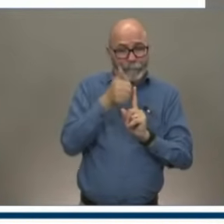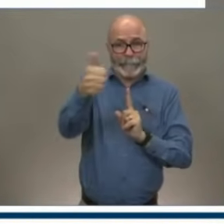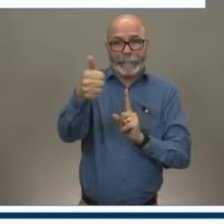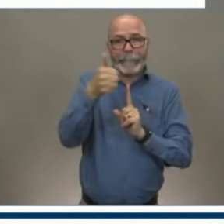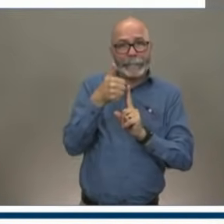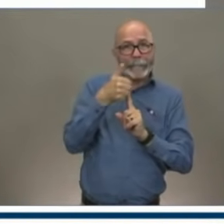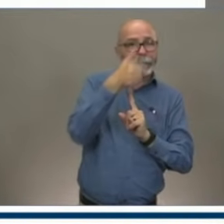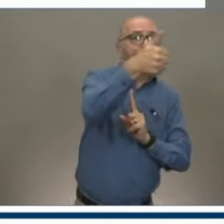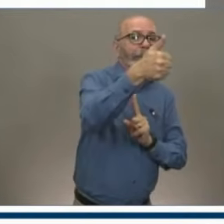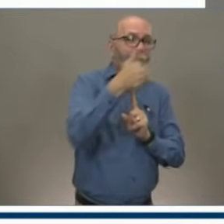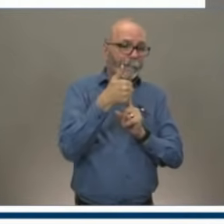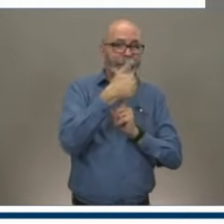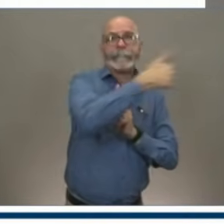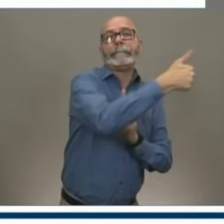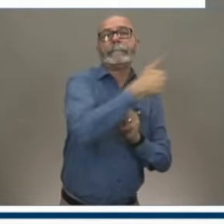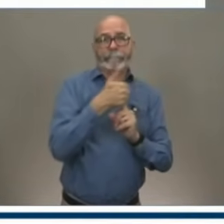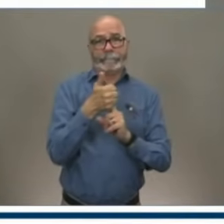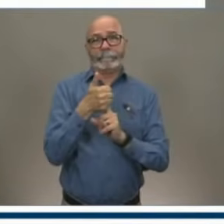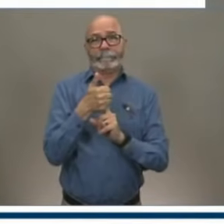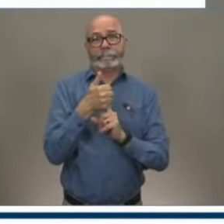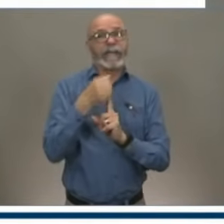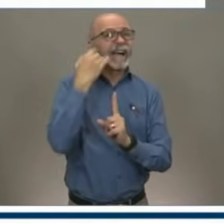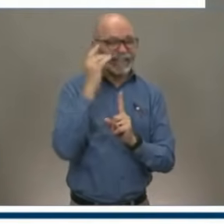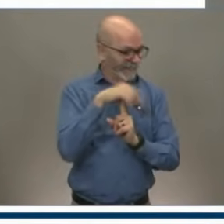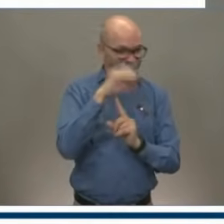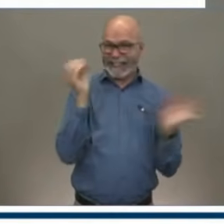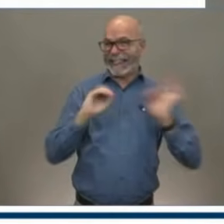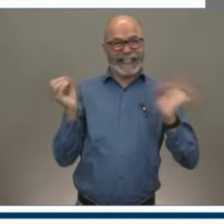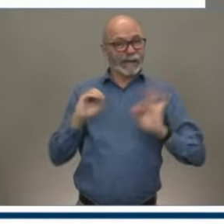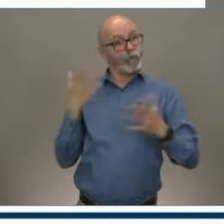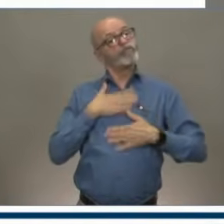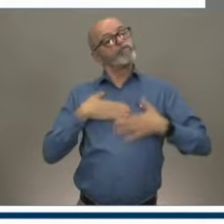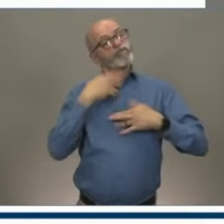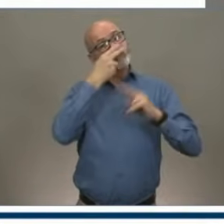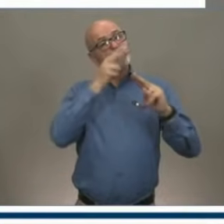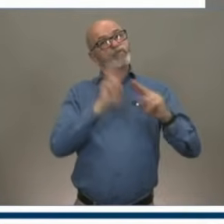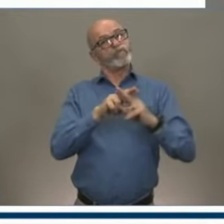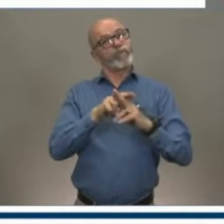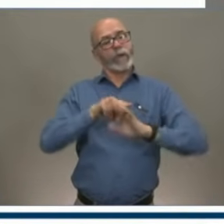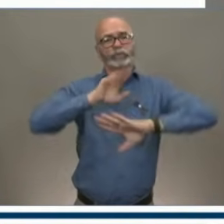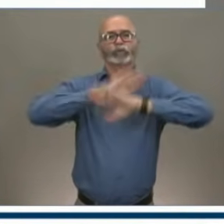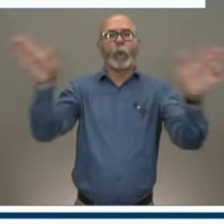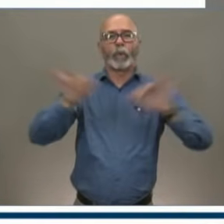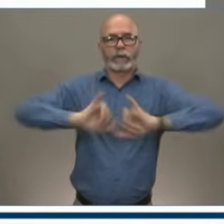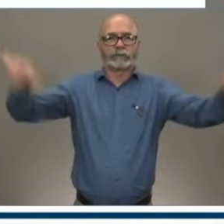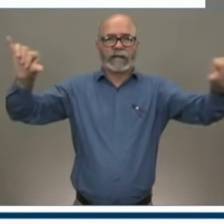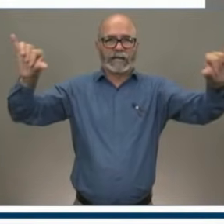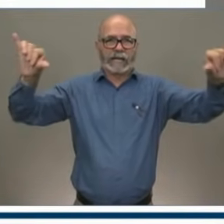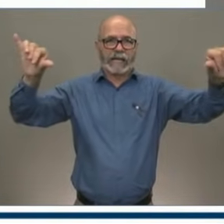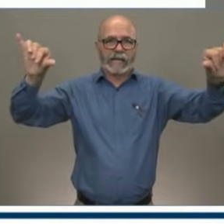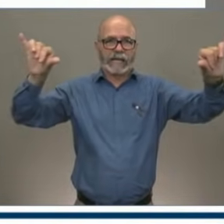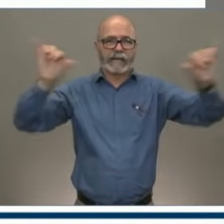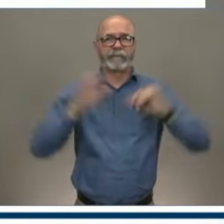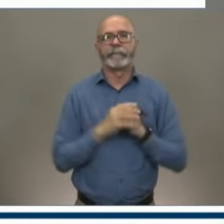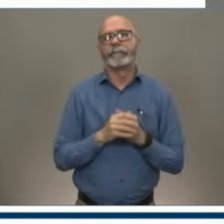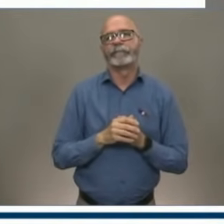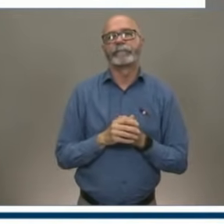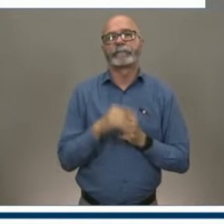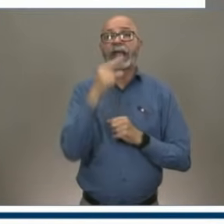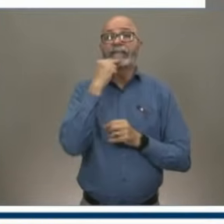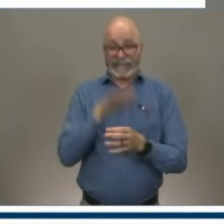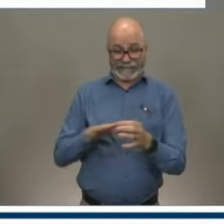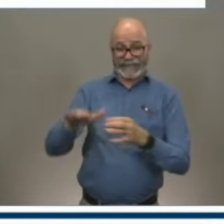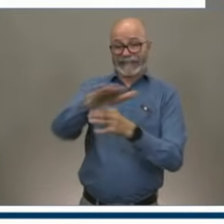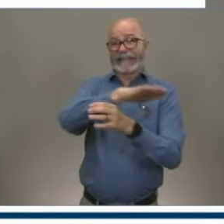deemed non-essential, we are asking people to not do that. And within the Halifax areas, we'll keep the gathering